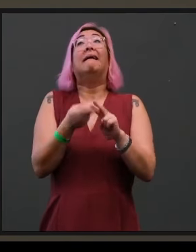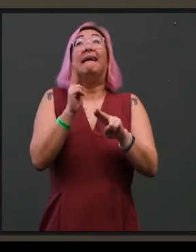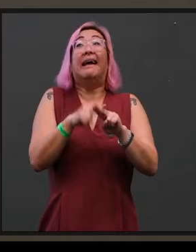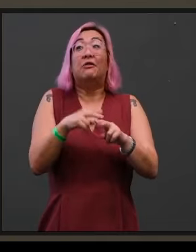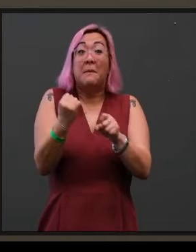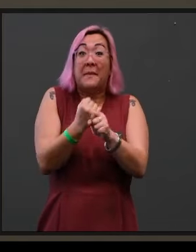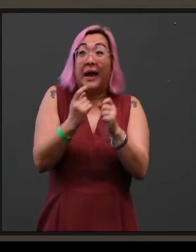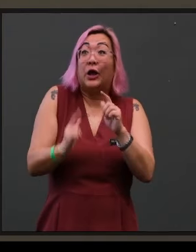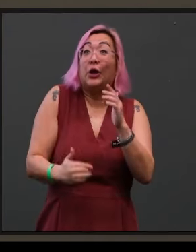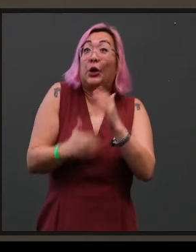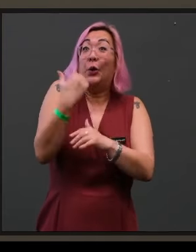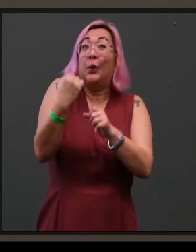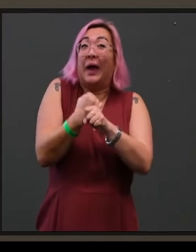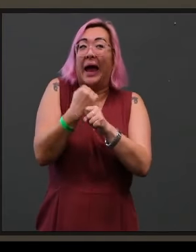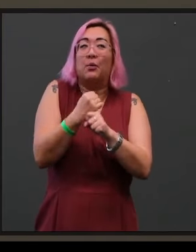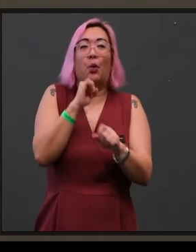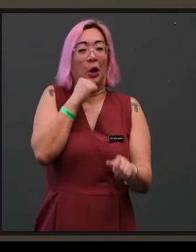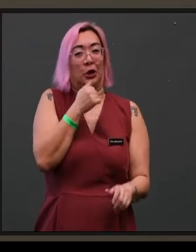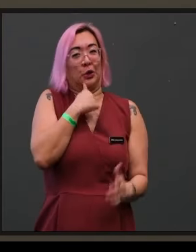like a proper tool.